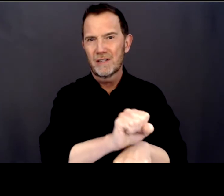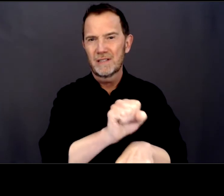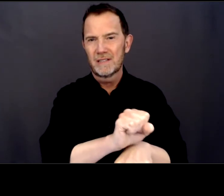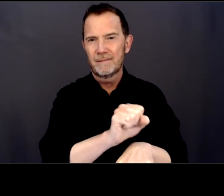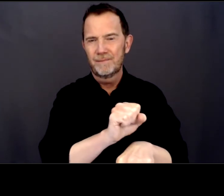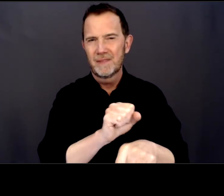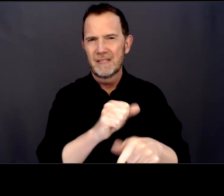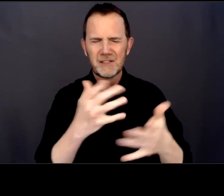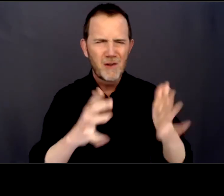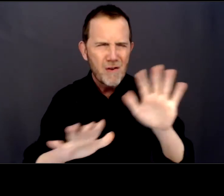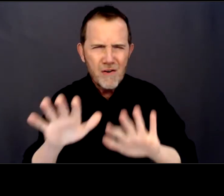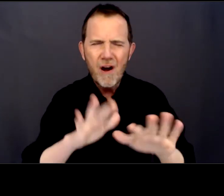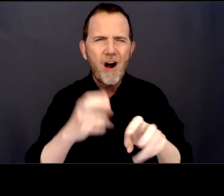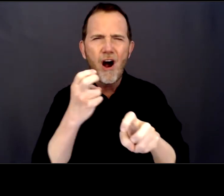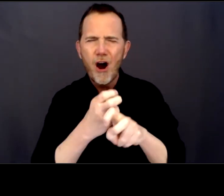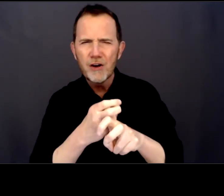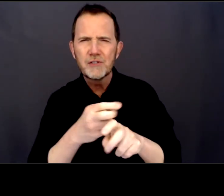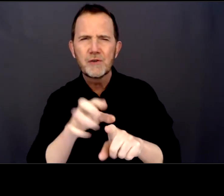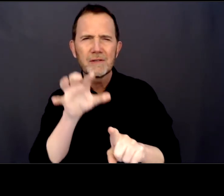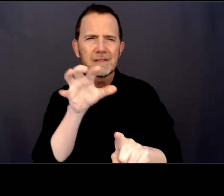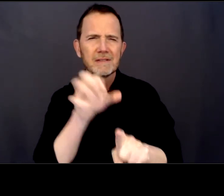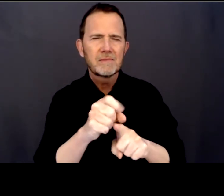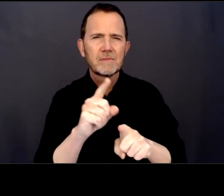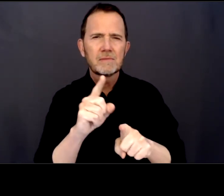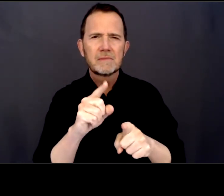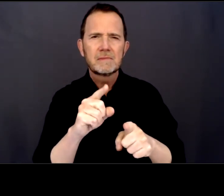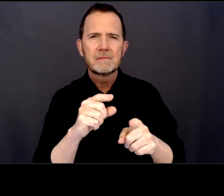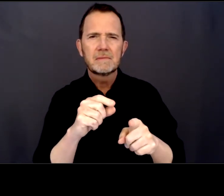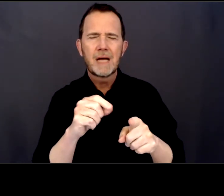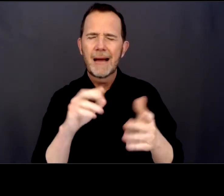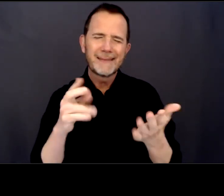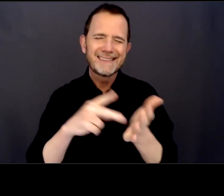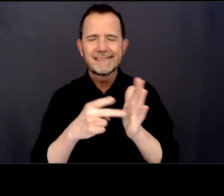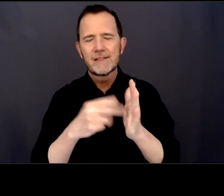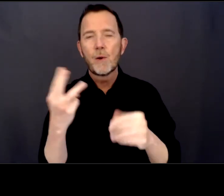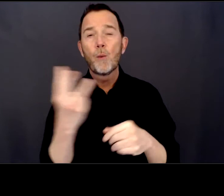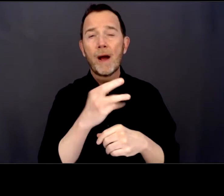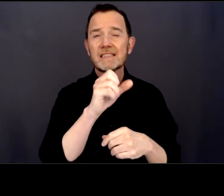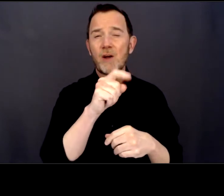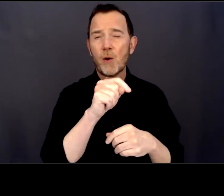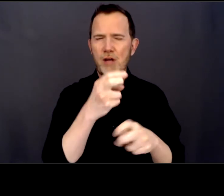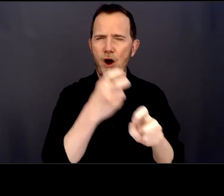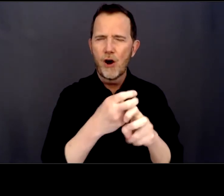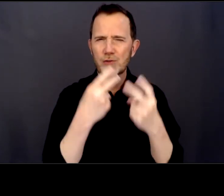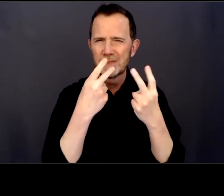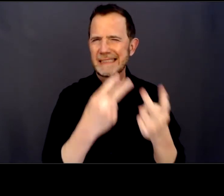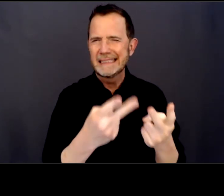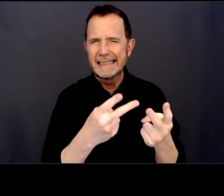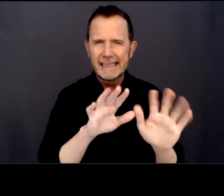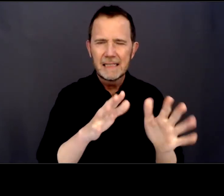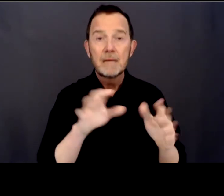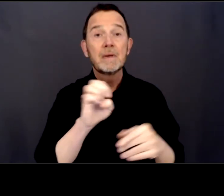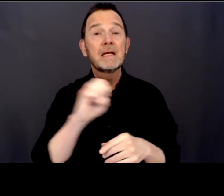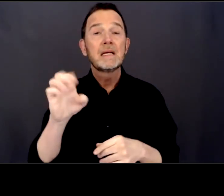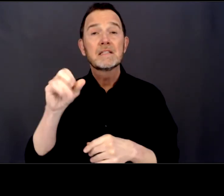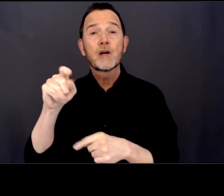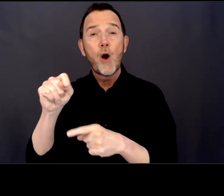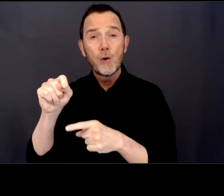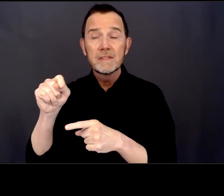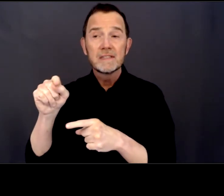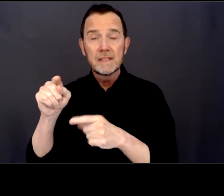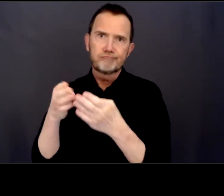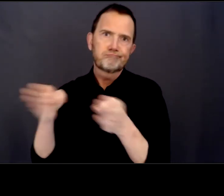obvious compared to the, the West Coast compared to the East Coast, where the East Coast people with disabilities tend to have lower educational attainment